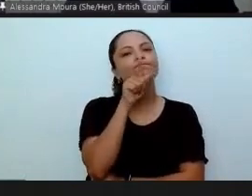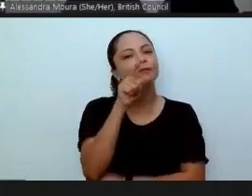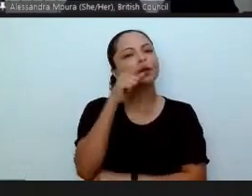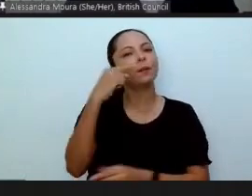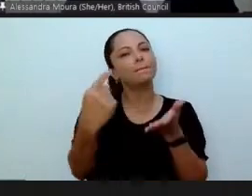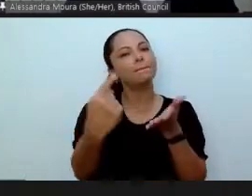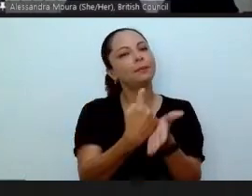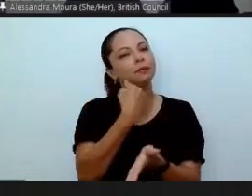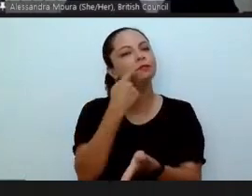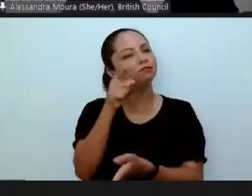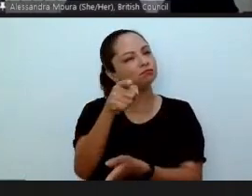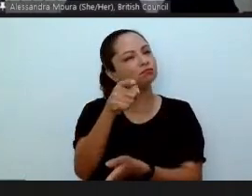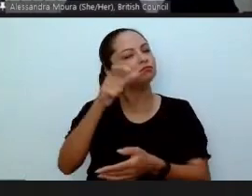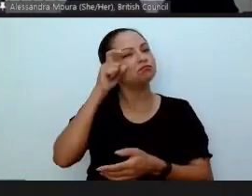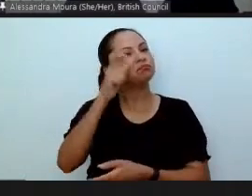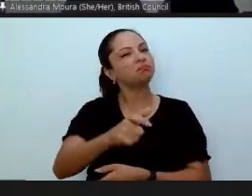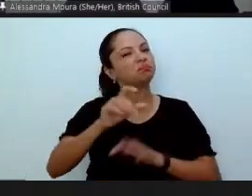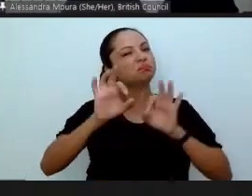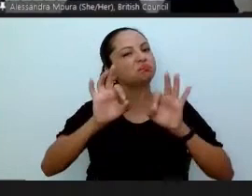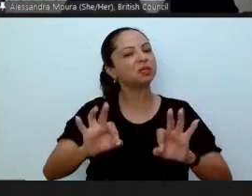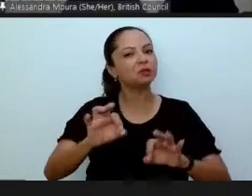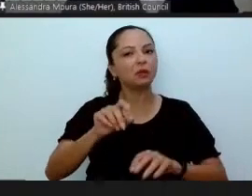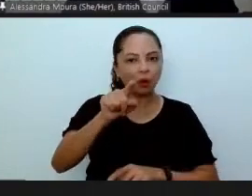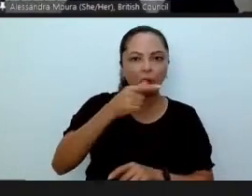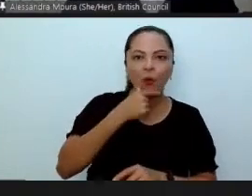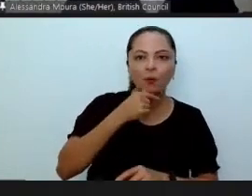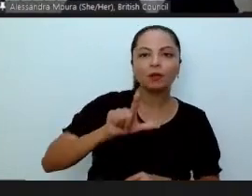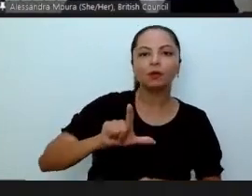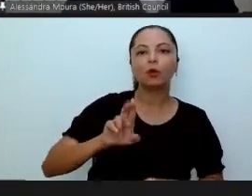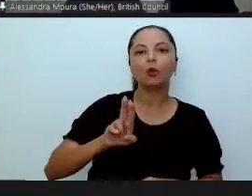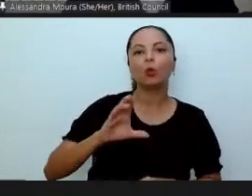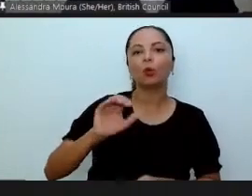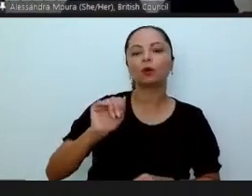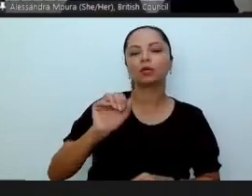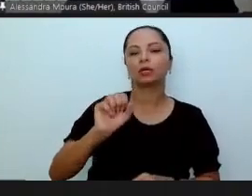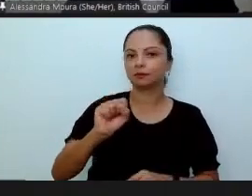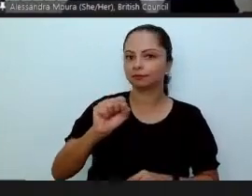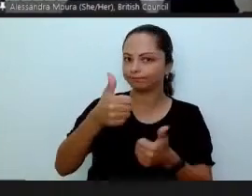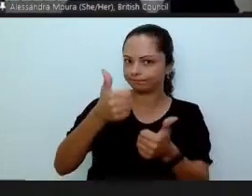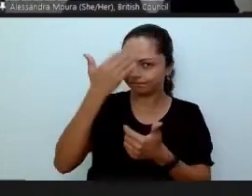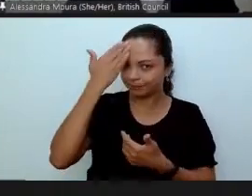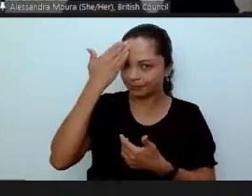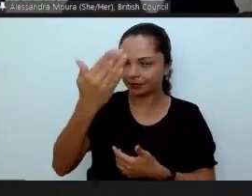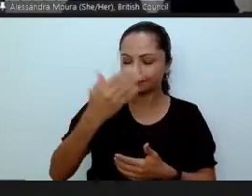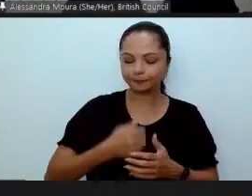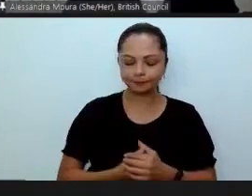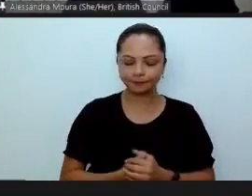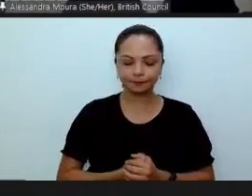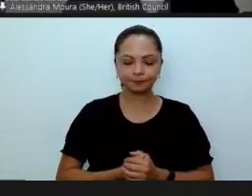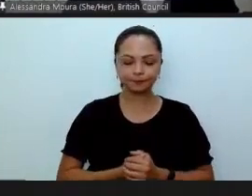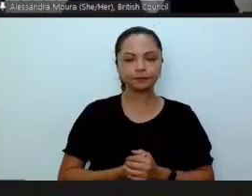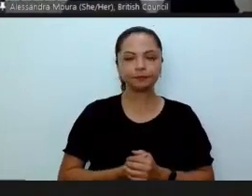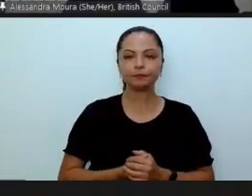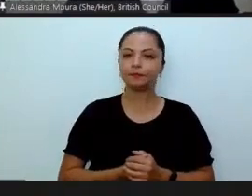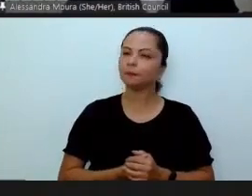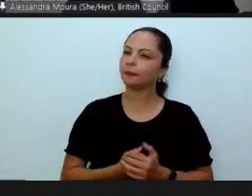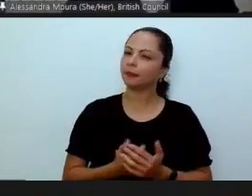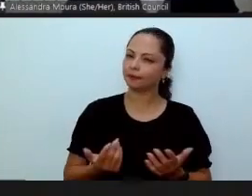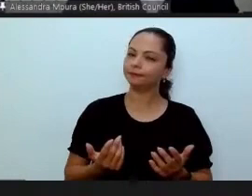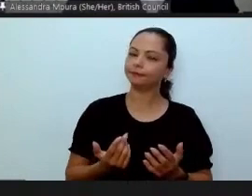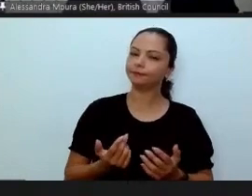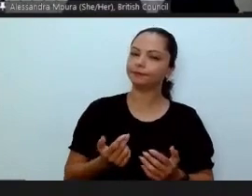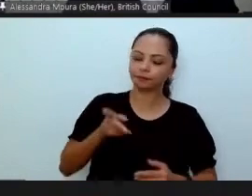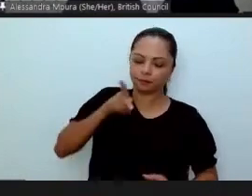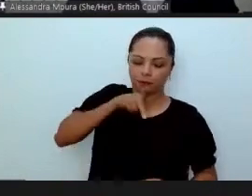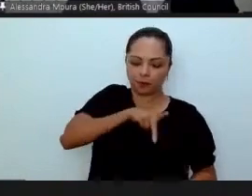think as teachers, there's a tendency to um, for us to go into the school